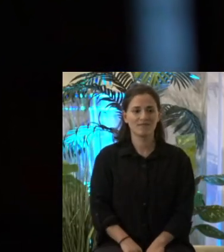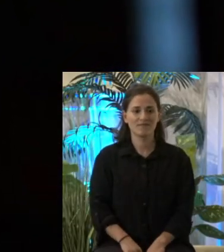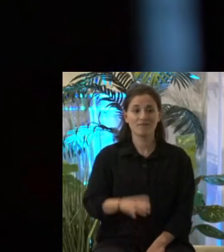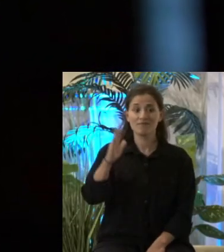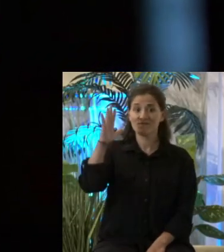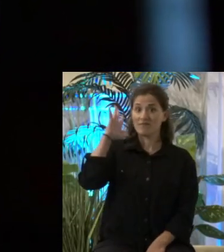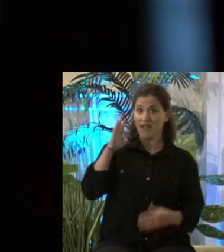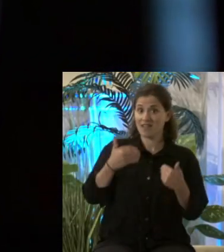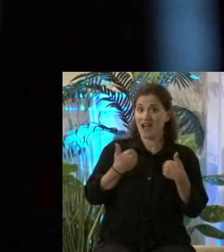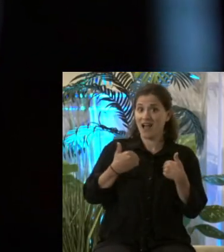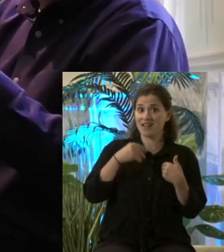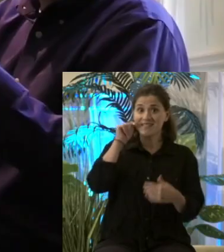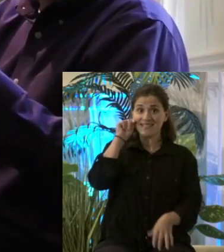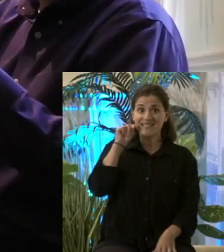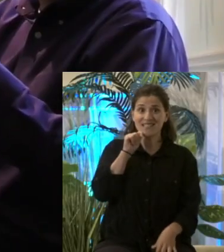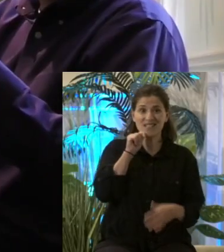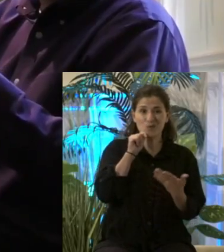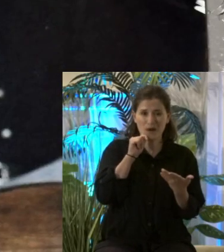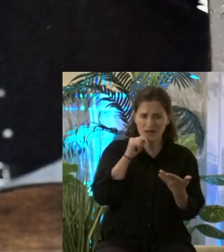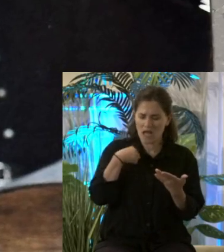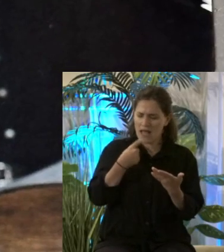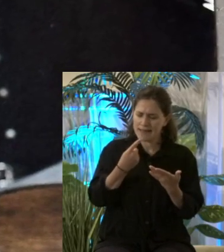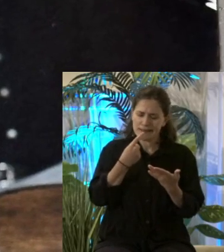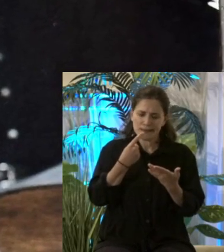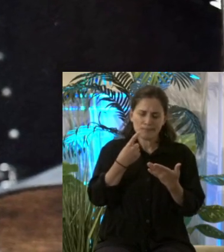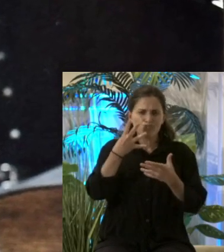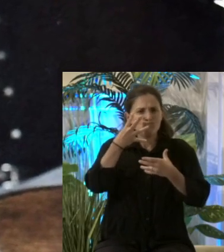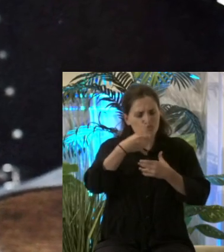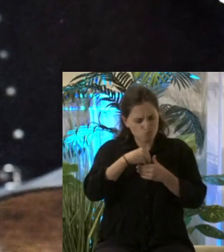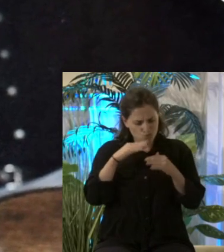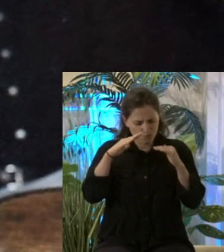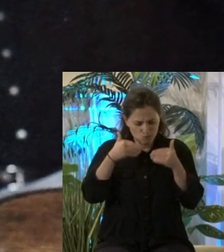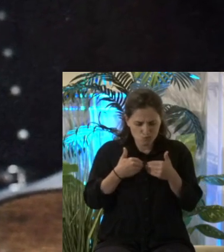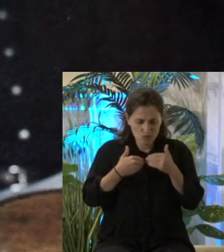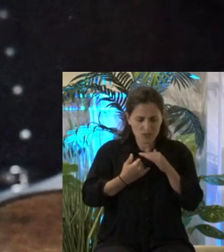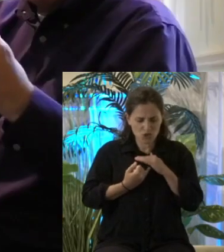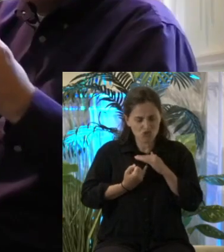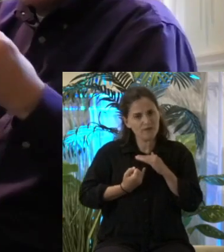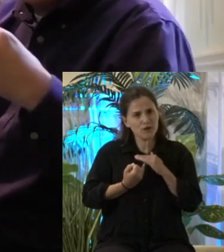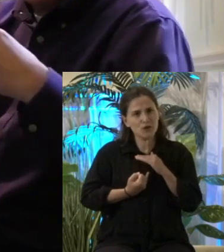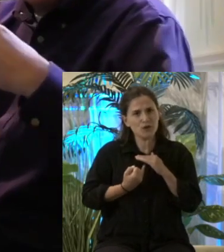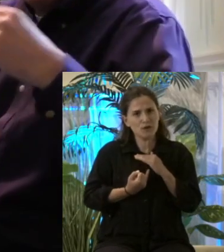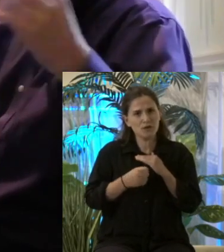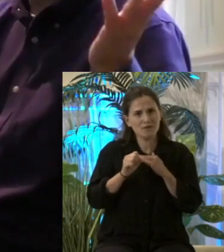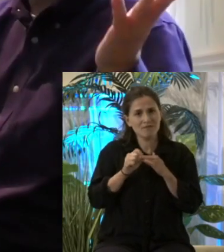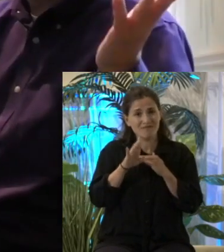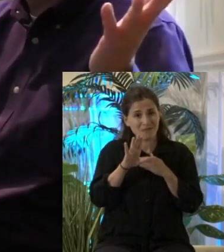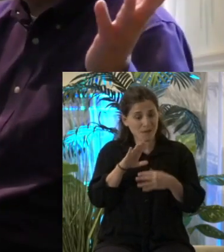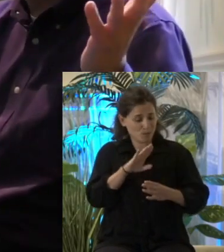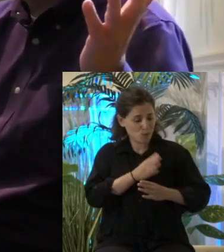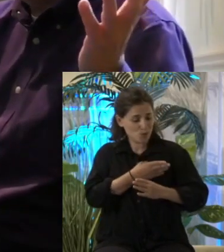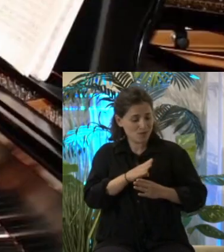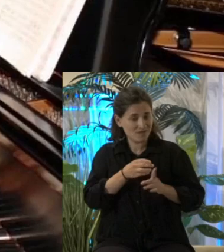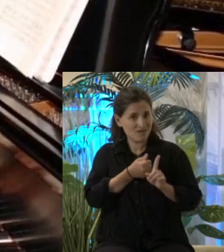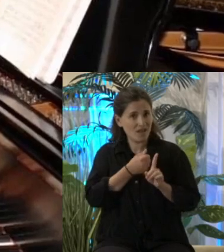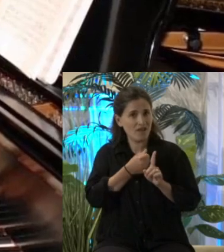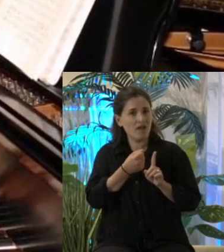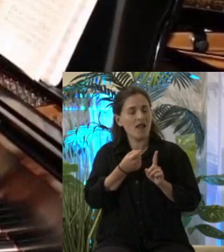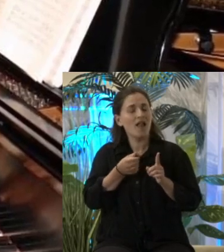As a young teen, I was very, very introverted. The music allowed me to be expressive.